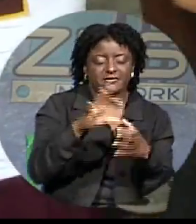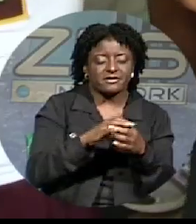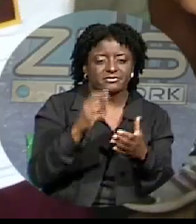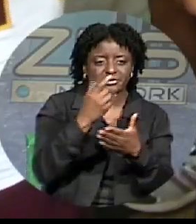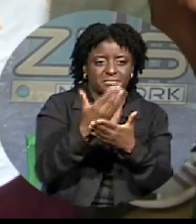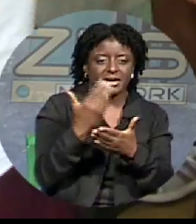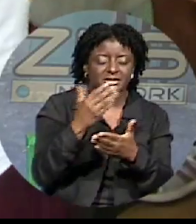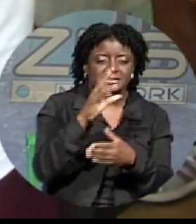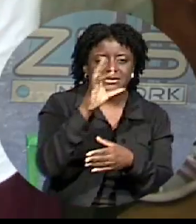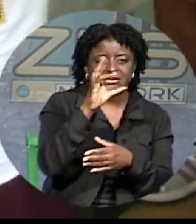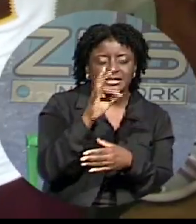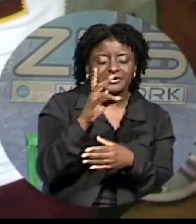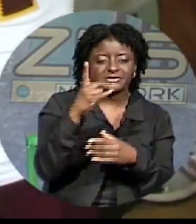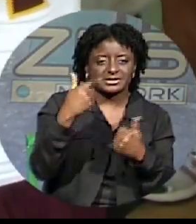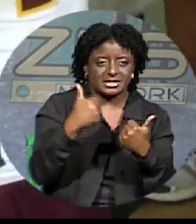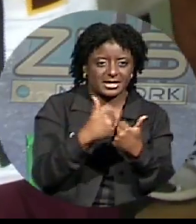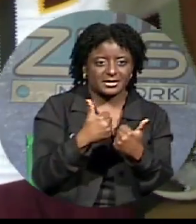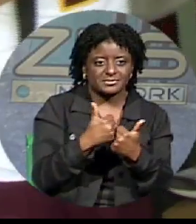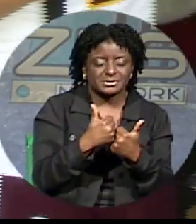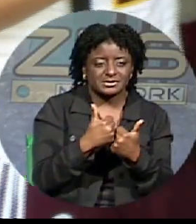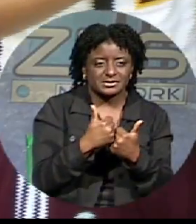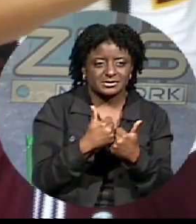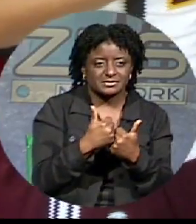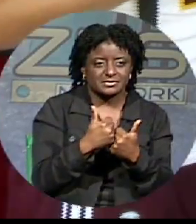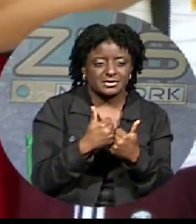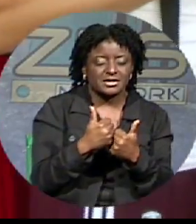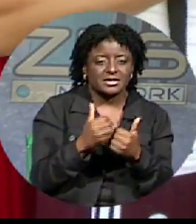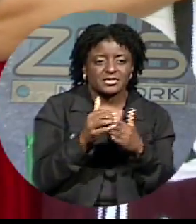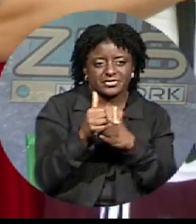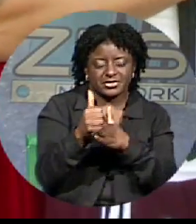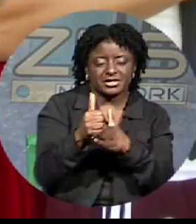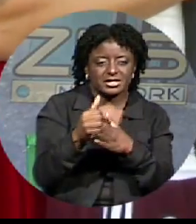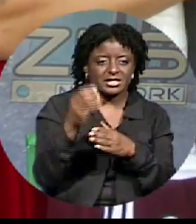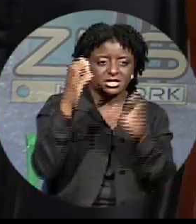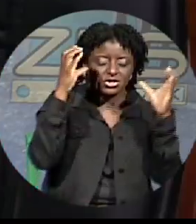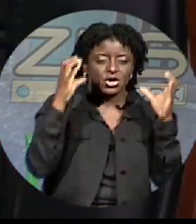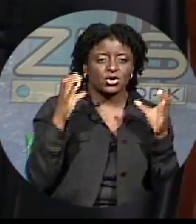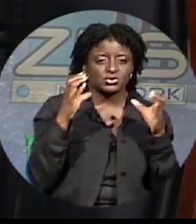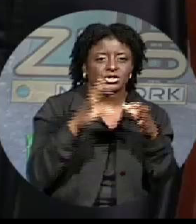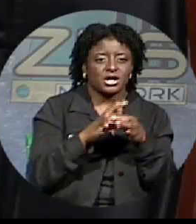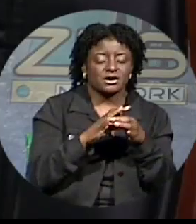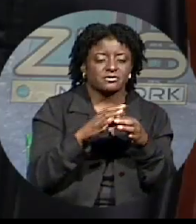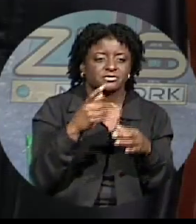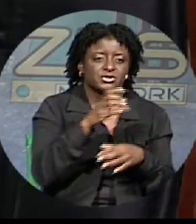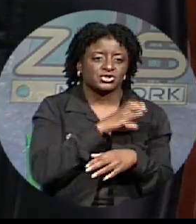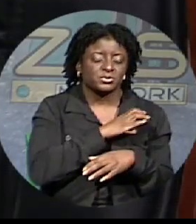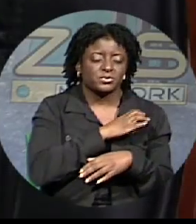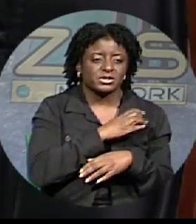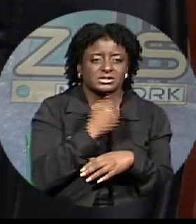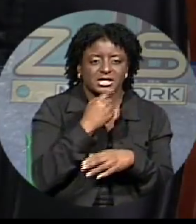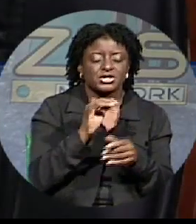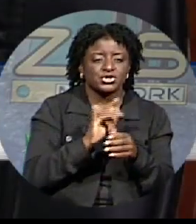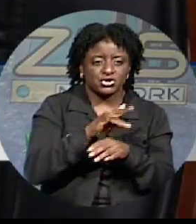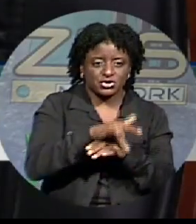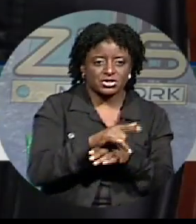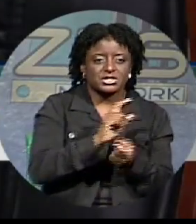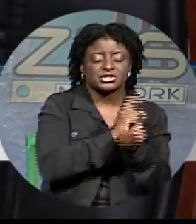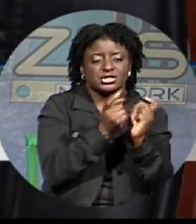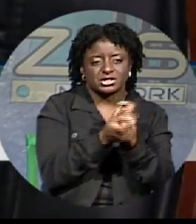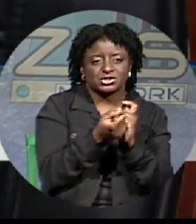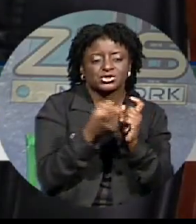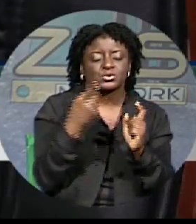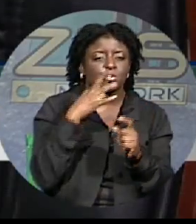streak alive, Dan Inyos, head coach of the Chippewas, said some early adjustments were made. Certainly, we've done our best to try